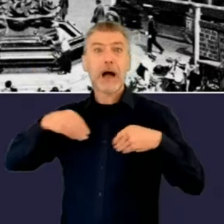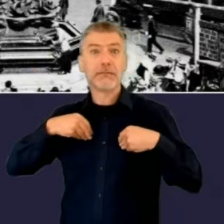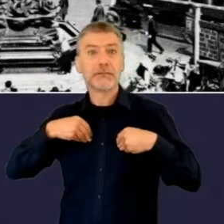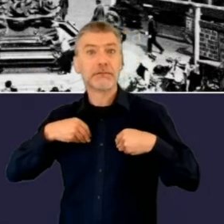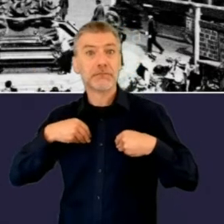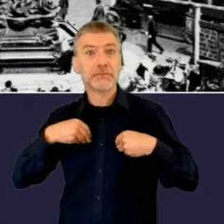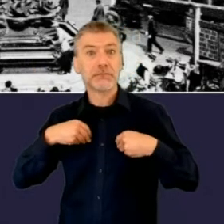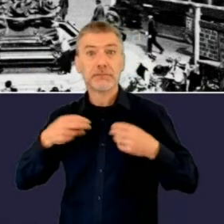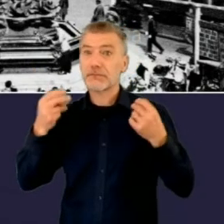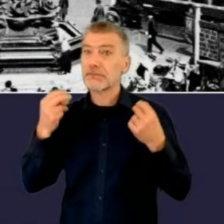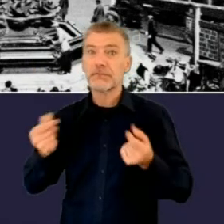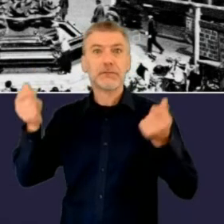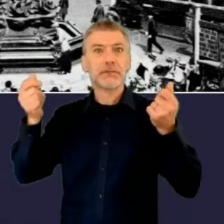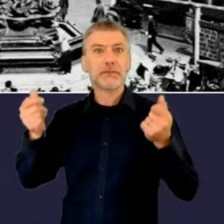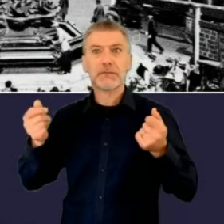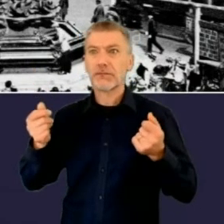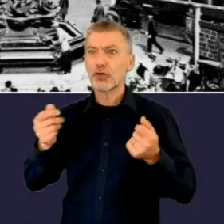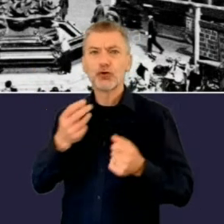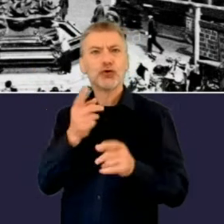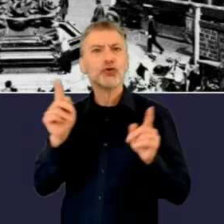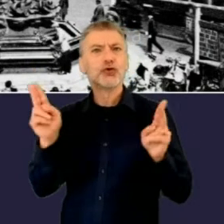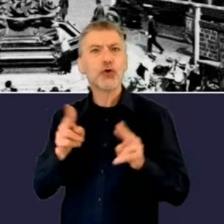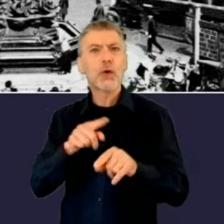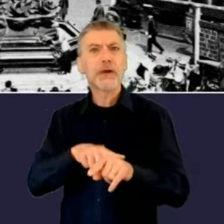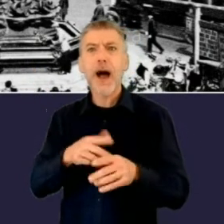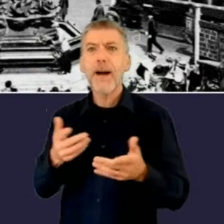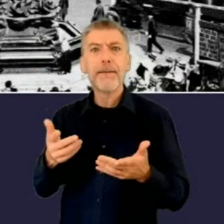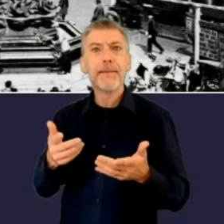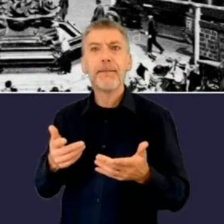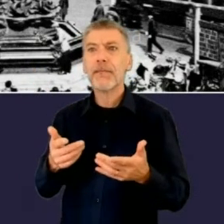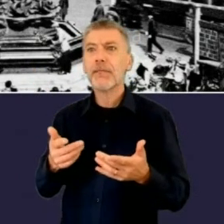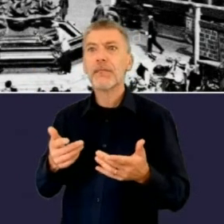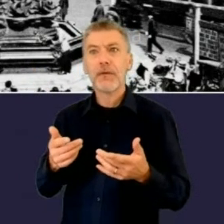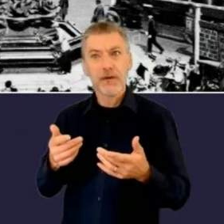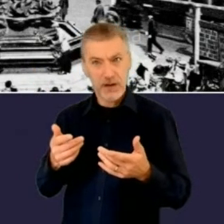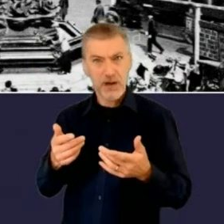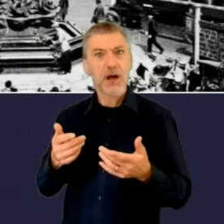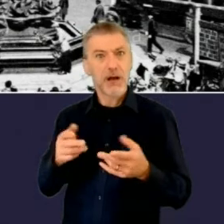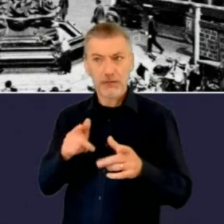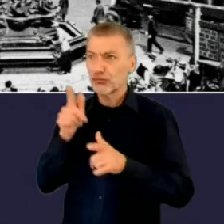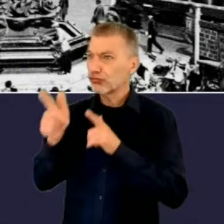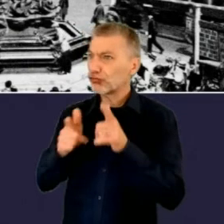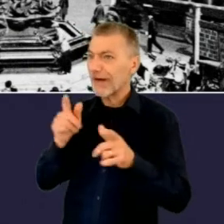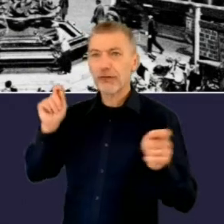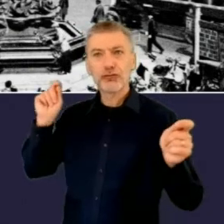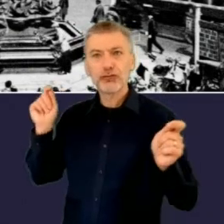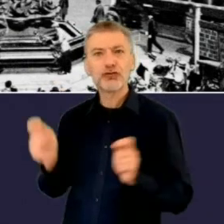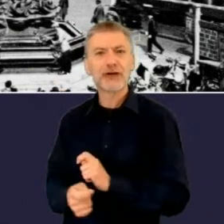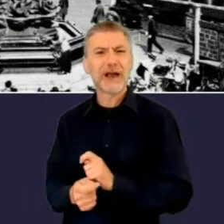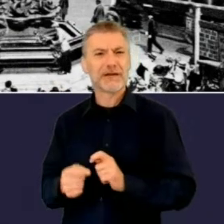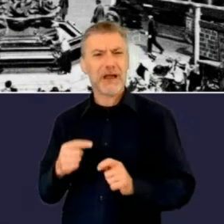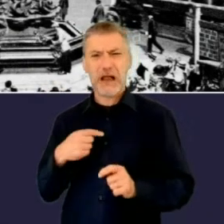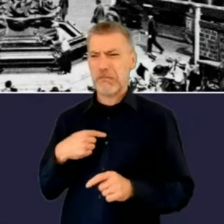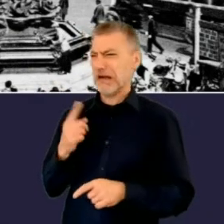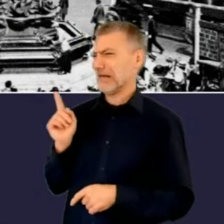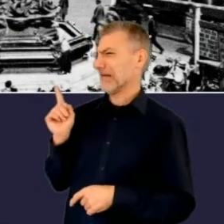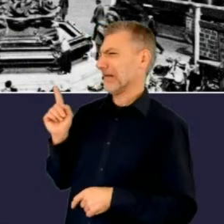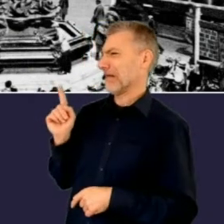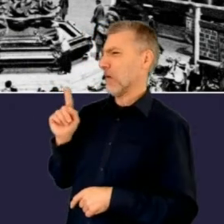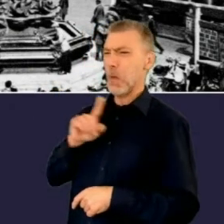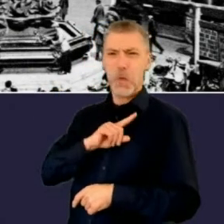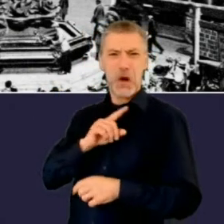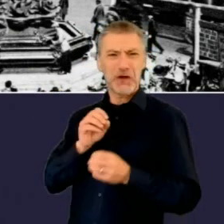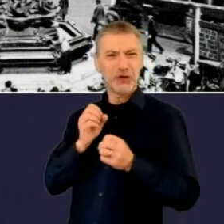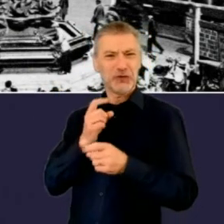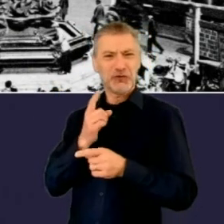moved around, the way that we've traveled is just fundamentally changed. Now, why am I talking to you about 100 years ago?